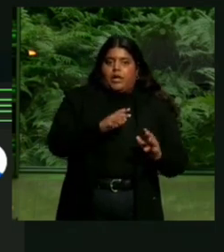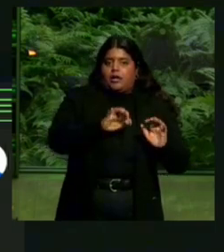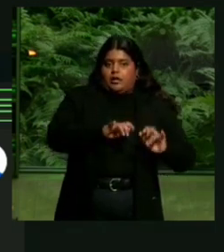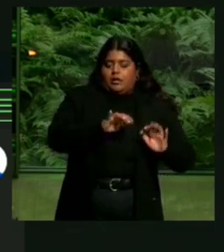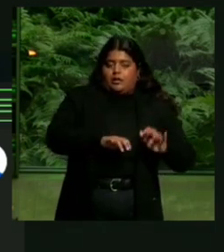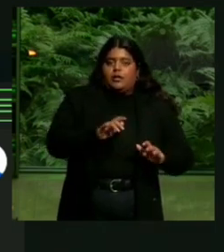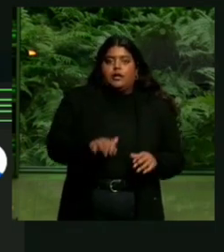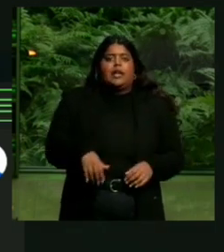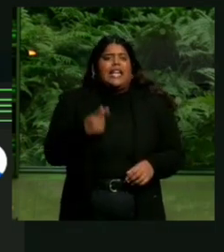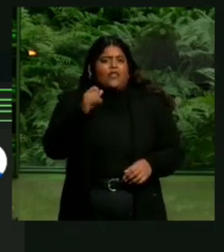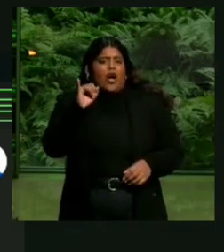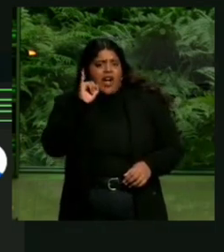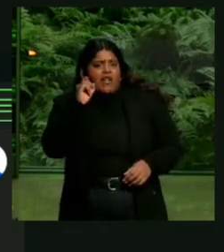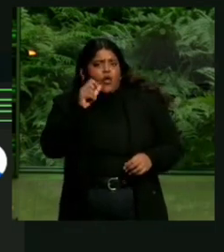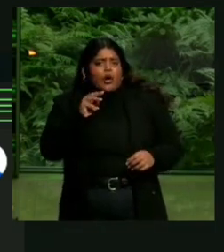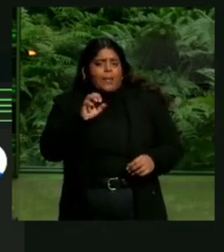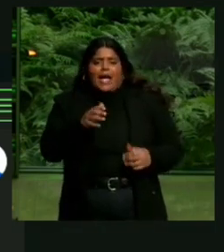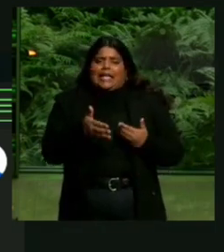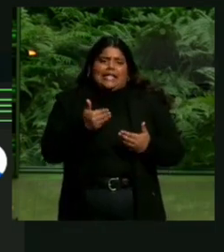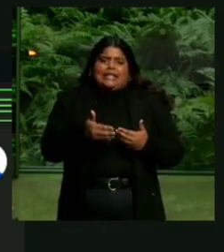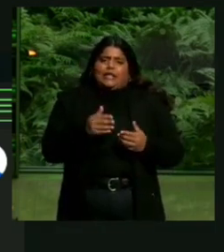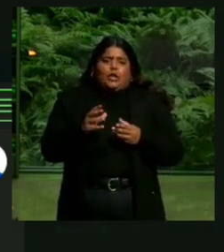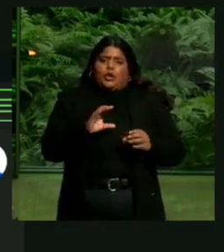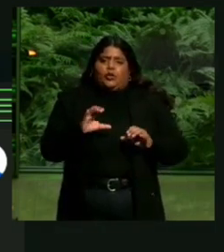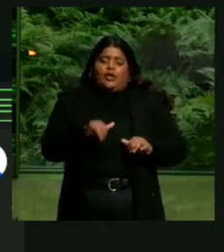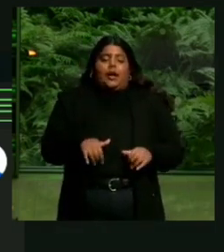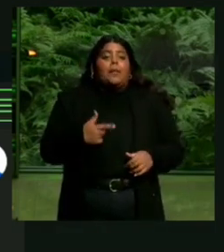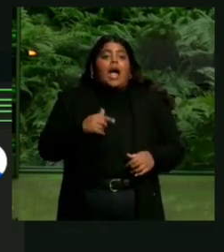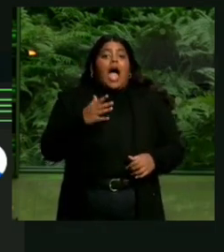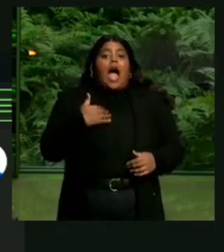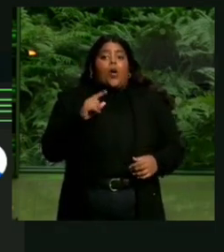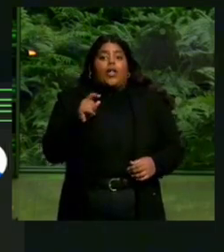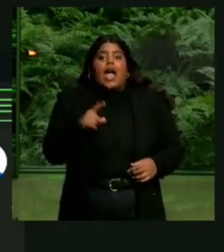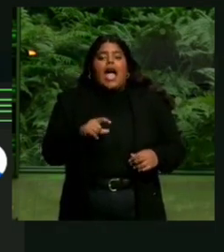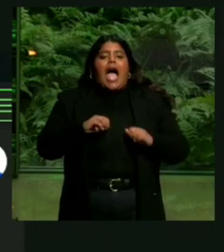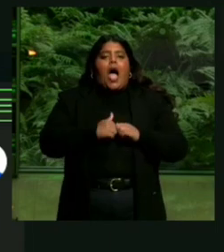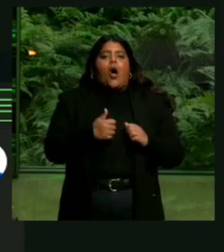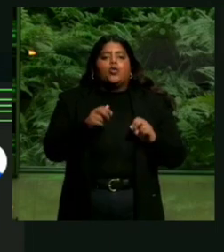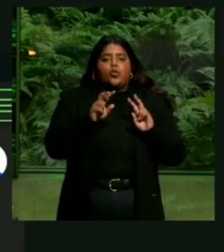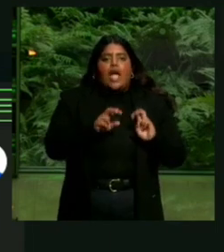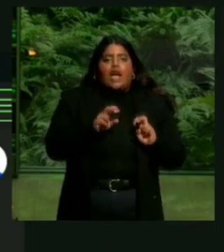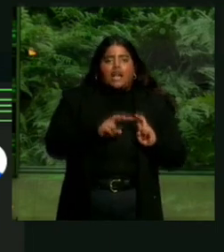super easy to dictate. But here I'm asking it to analyze the